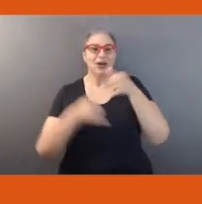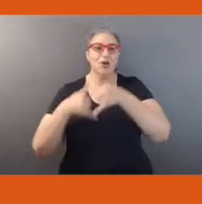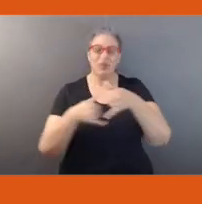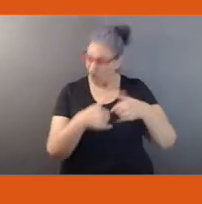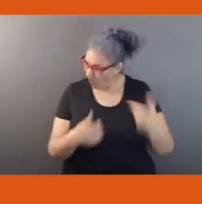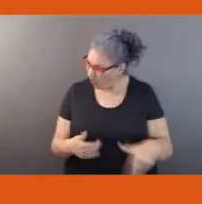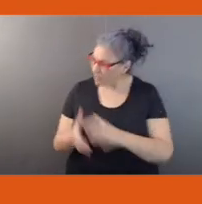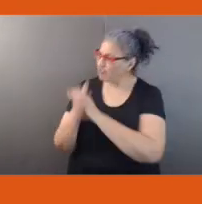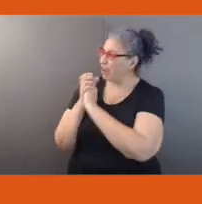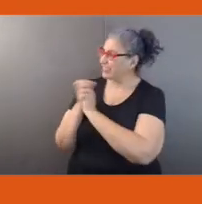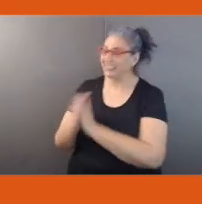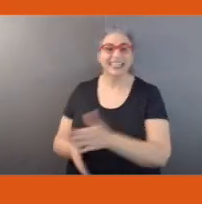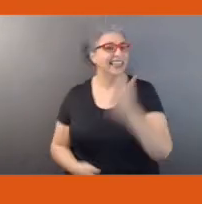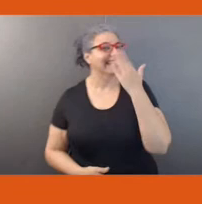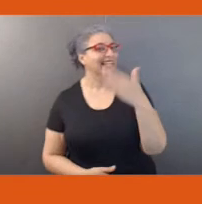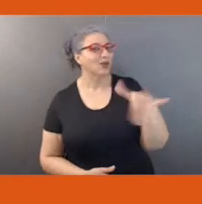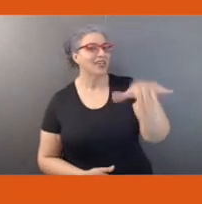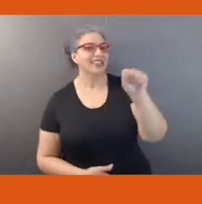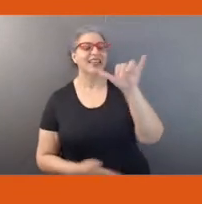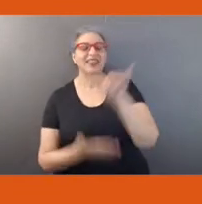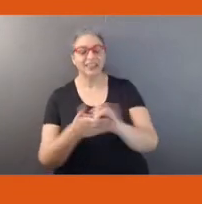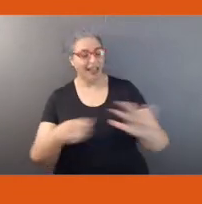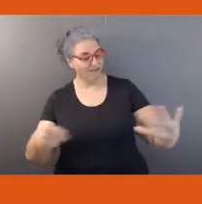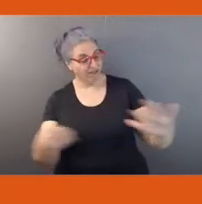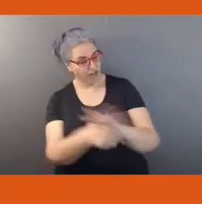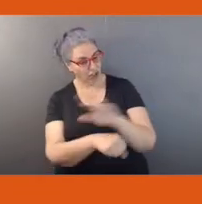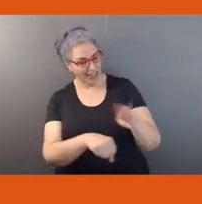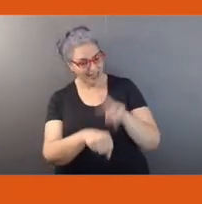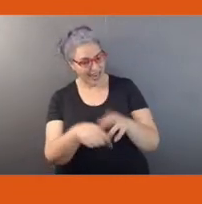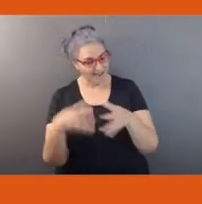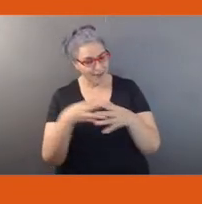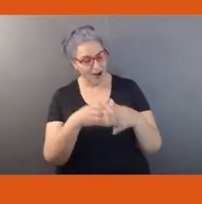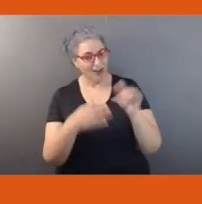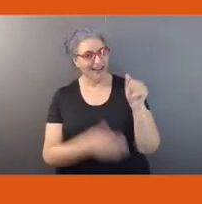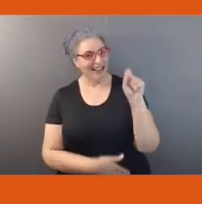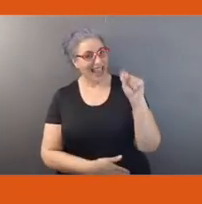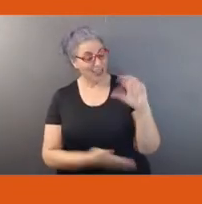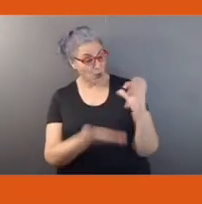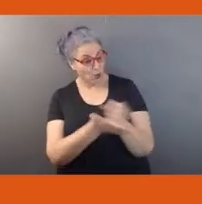congratulations. Thank you. Yeah, an entirely Native American cast to win that.